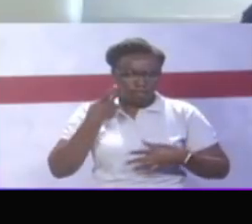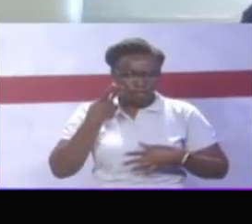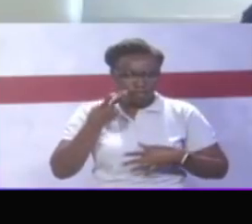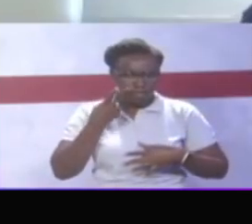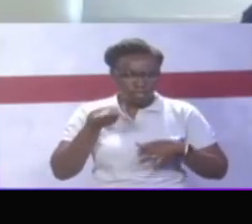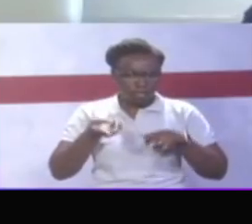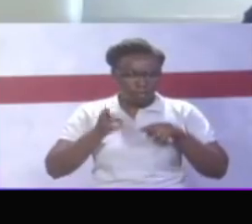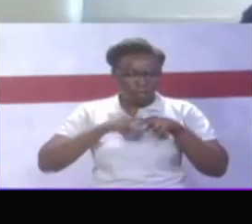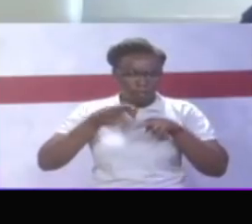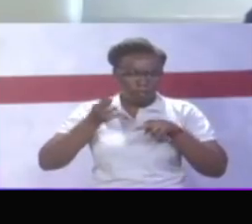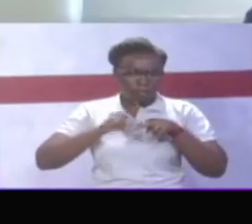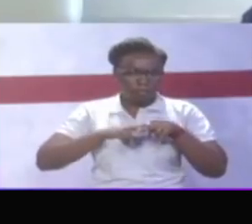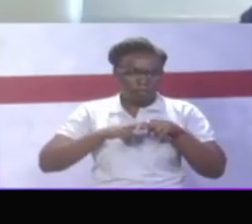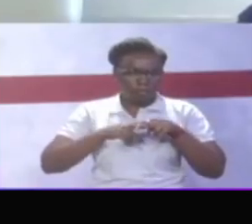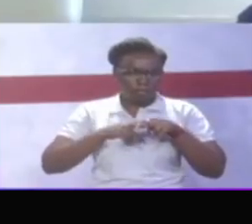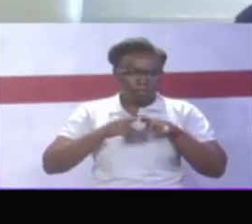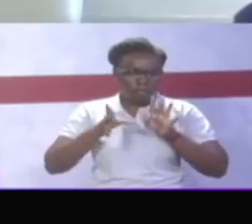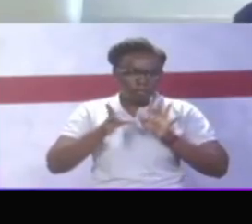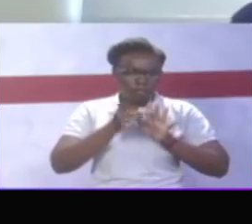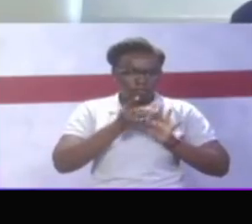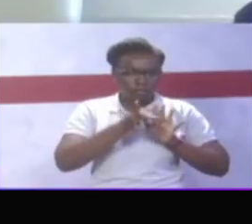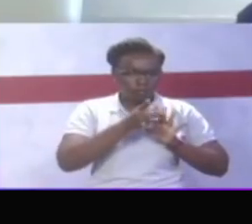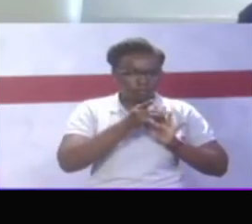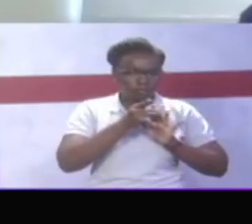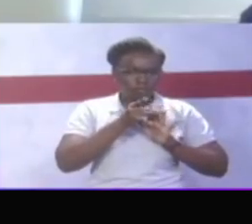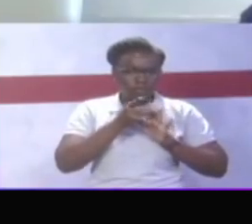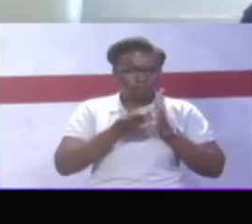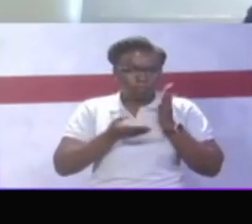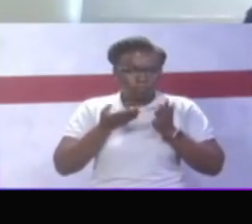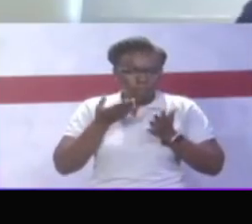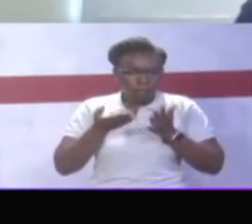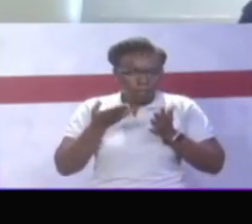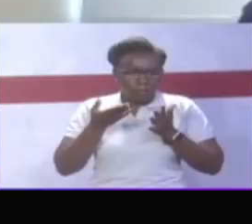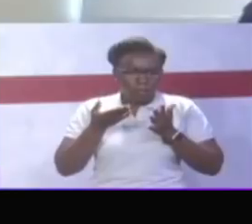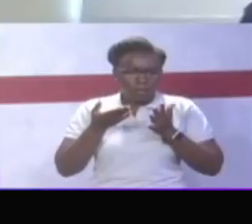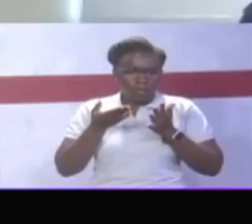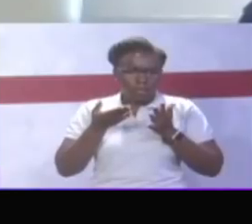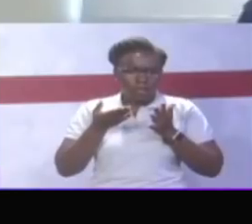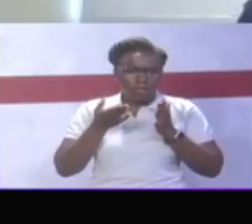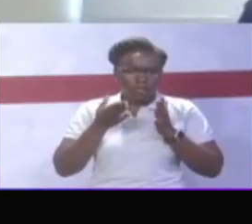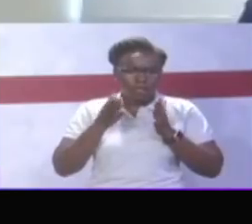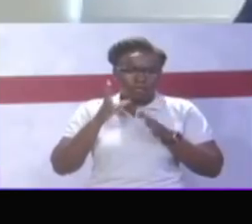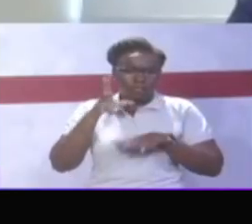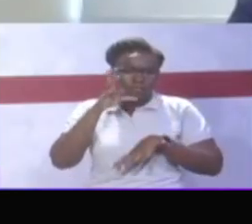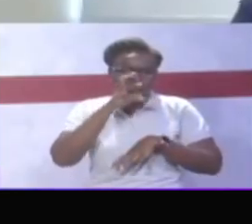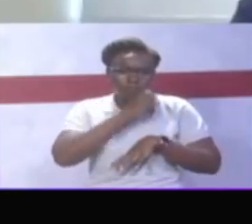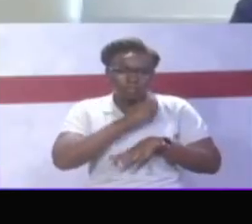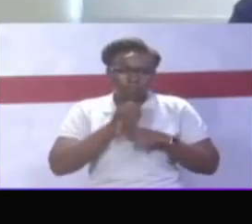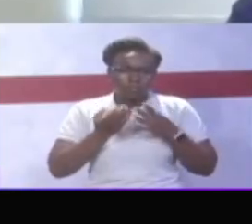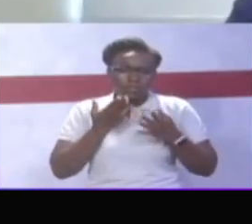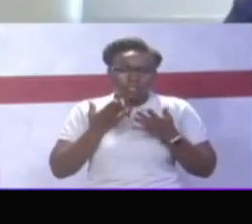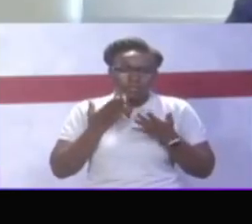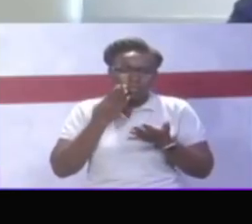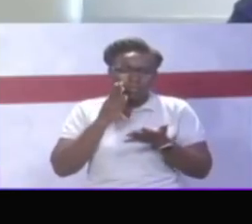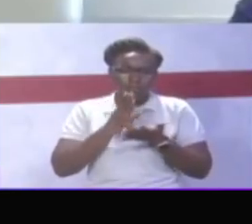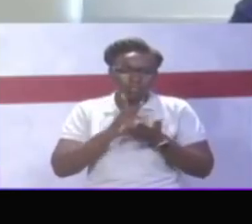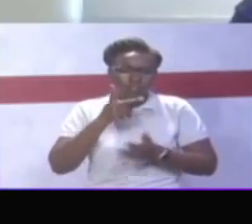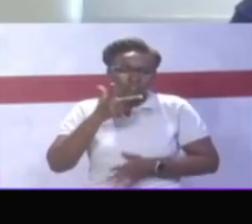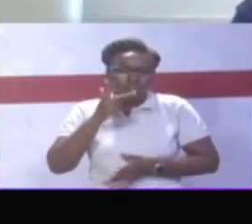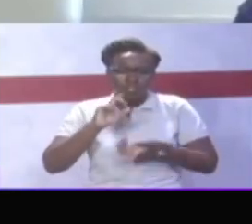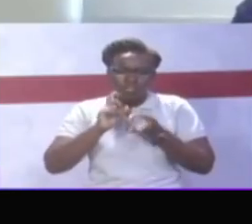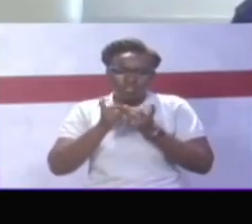is there the possibility that maybe we could overlook that 3-month period, or is there a medical reason as well for